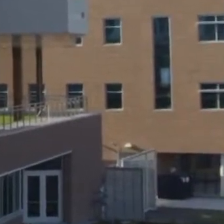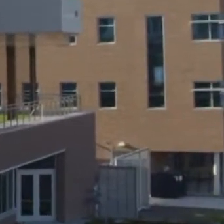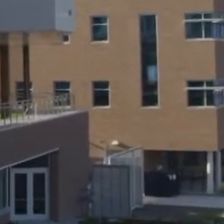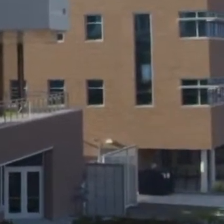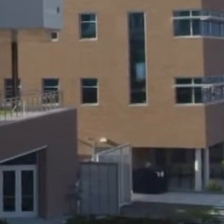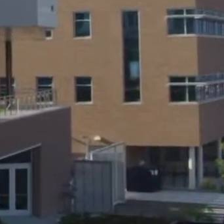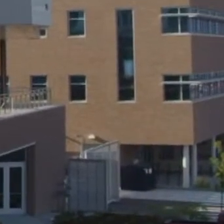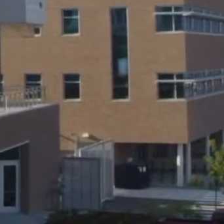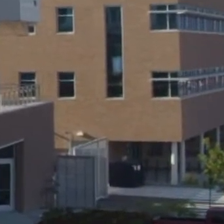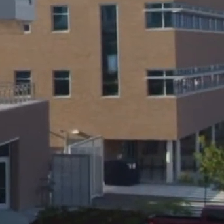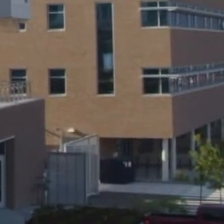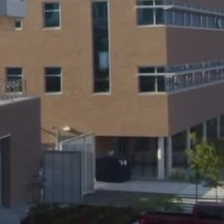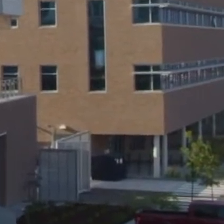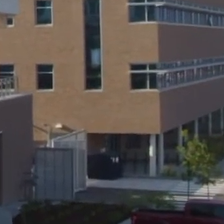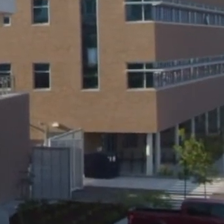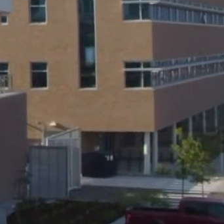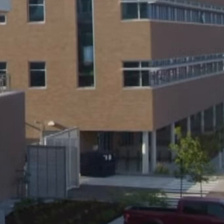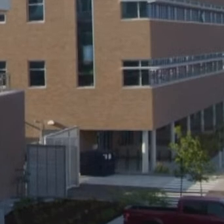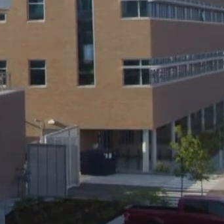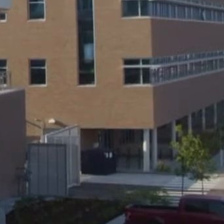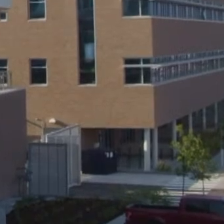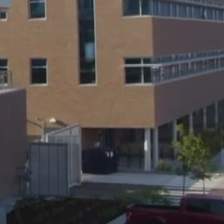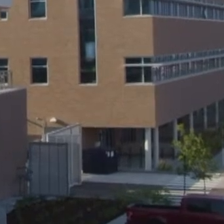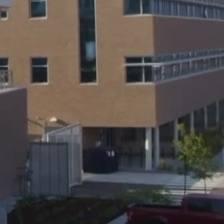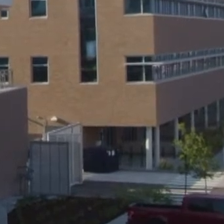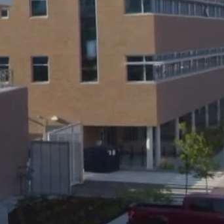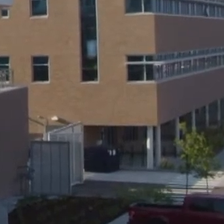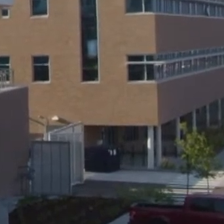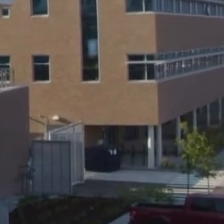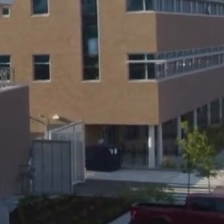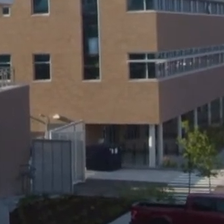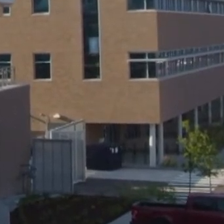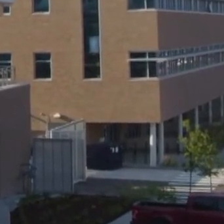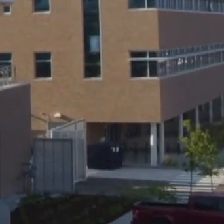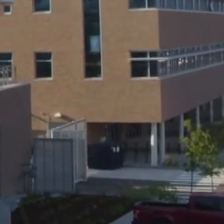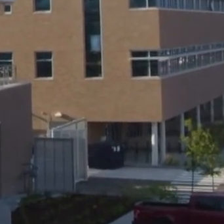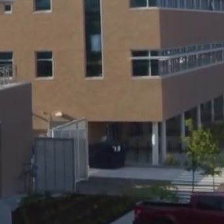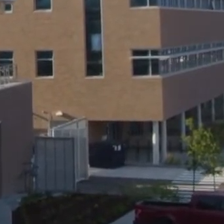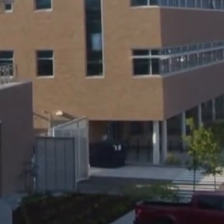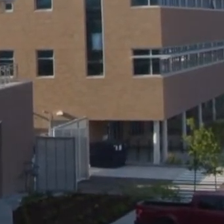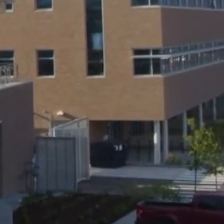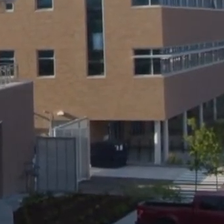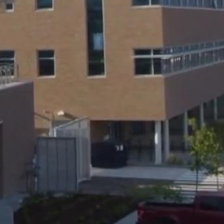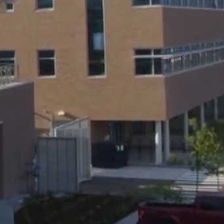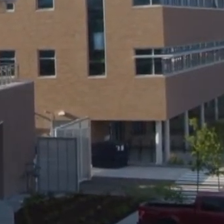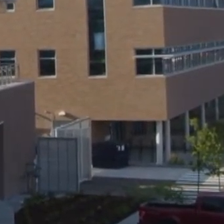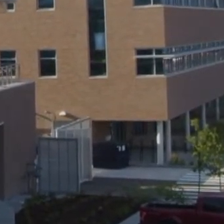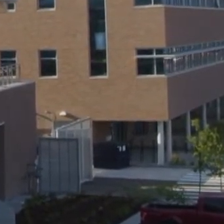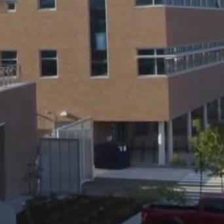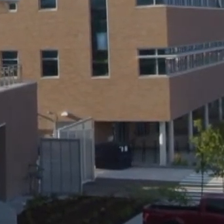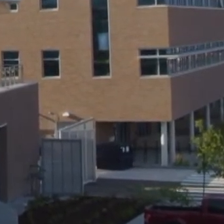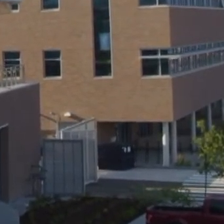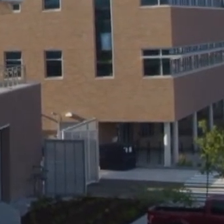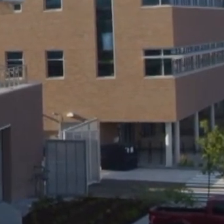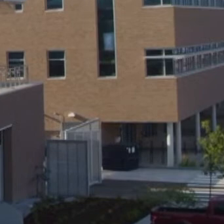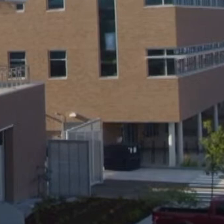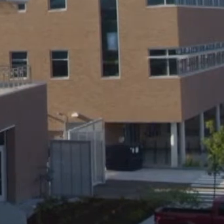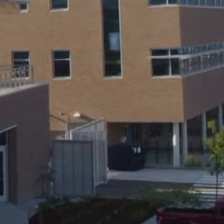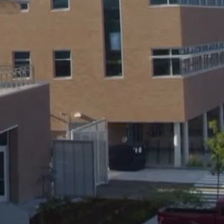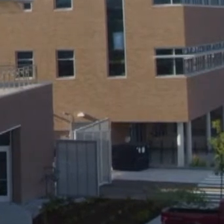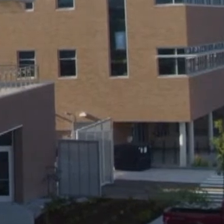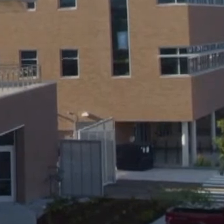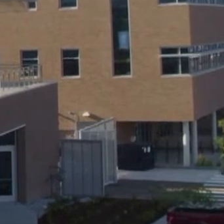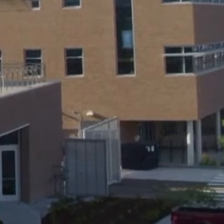And we're proud. I think it exhibits some confidence in the project itself and in both organizations, but also it adds a sense